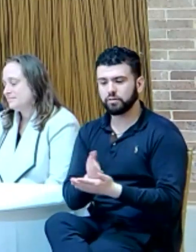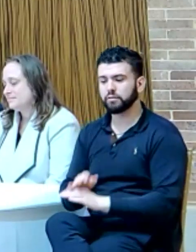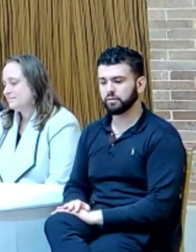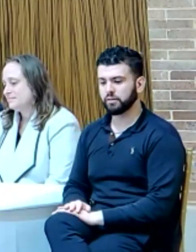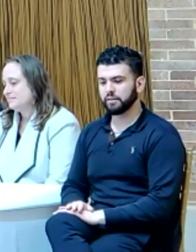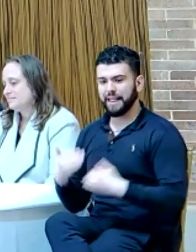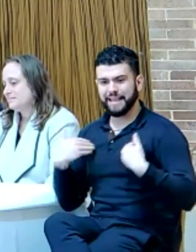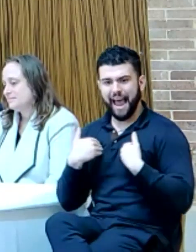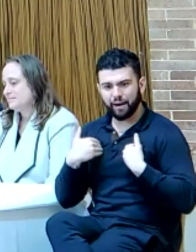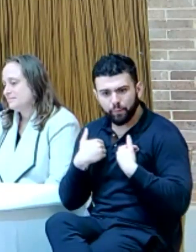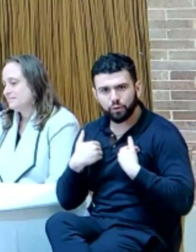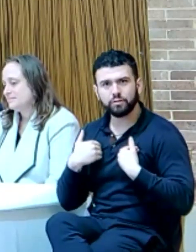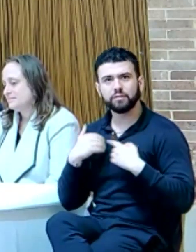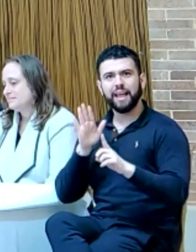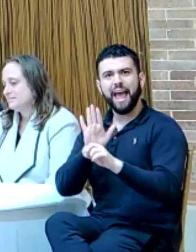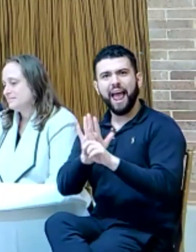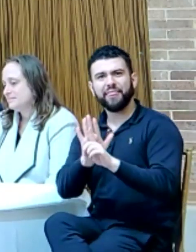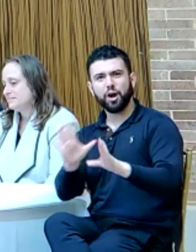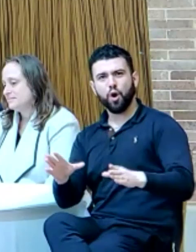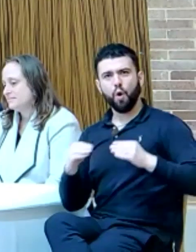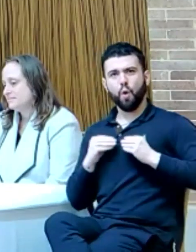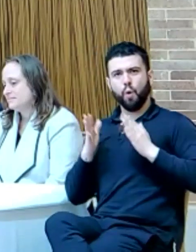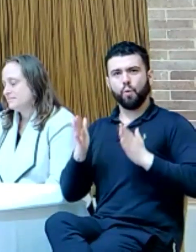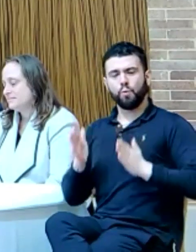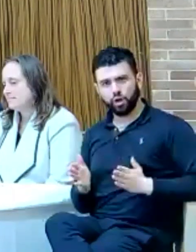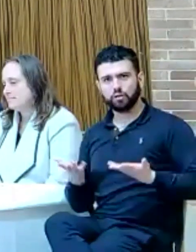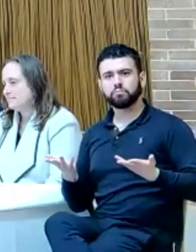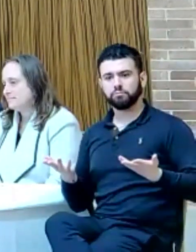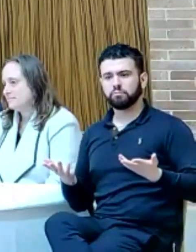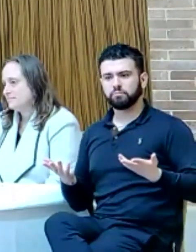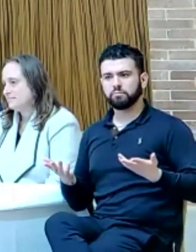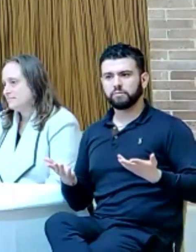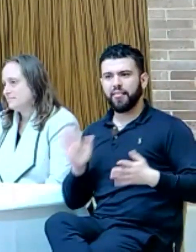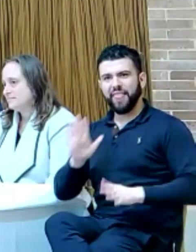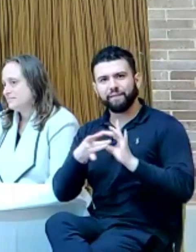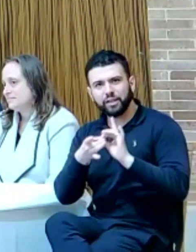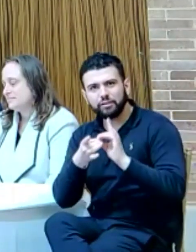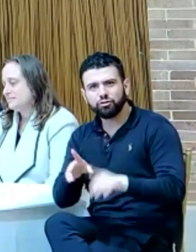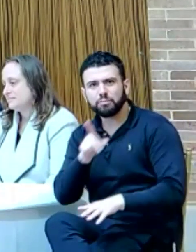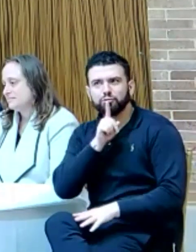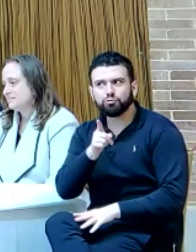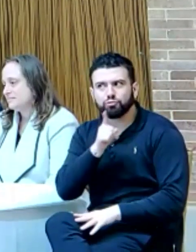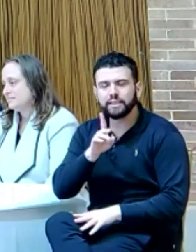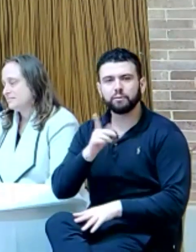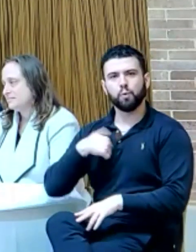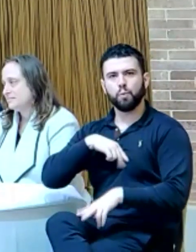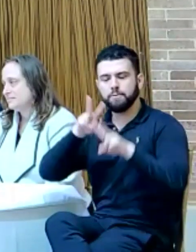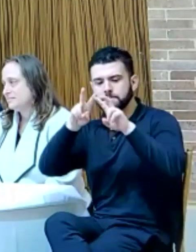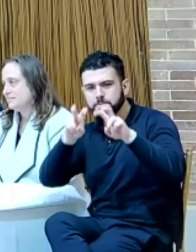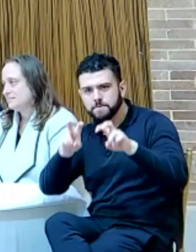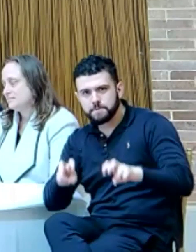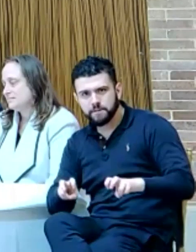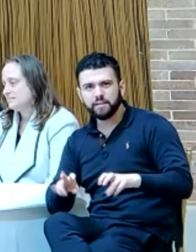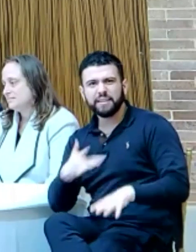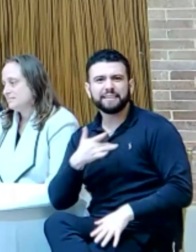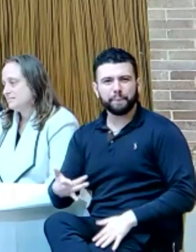the animal and the person that diminishes the the impairment or diminishes the impact of of the psychiatric typically a psychiatric or depressive